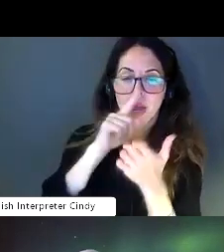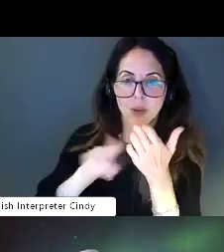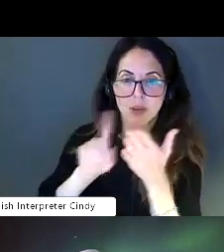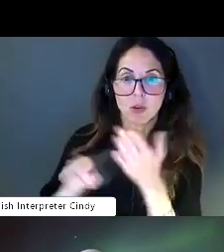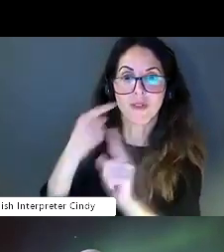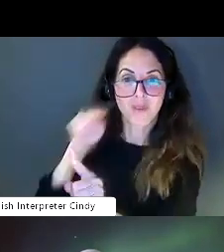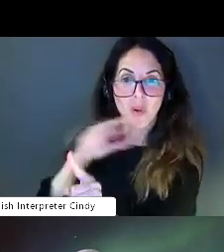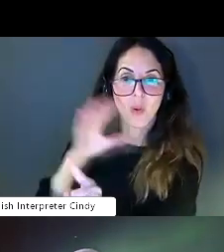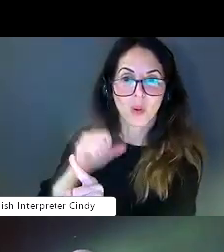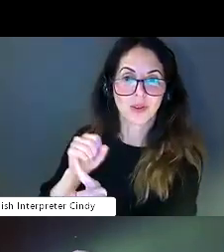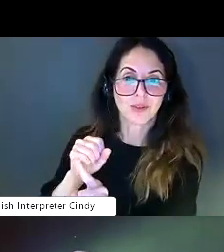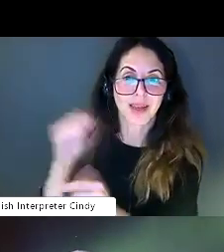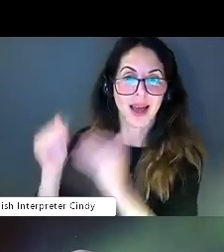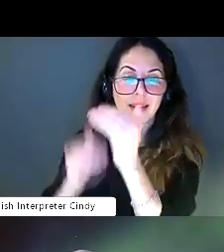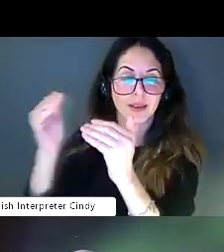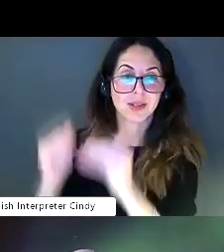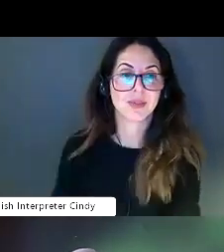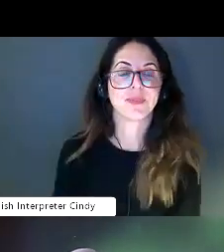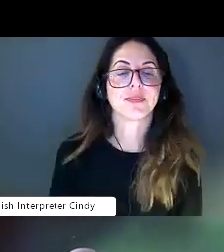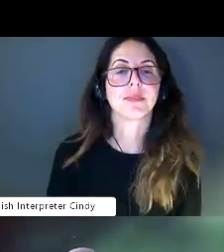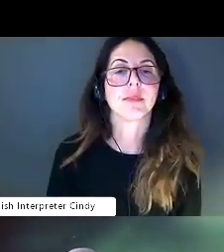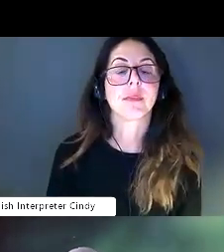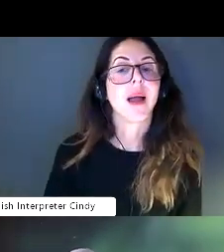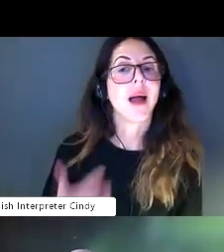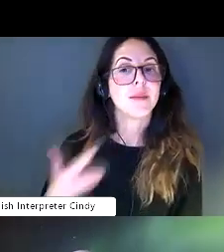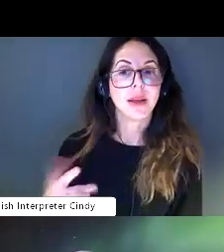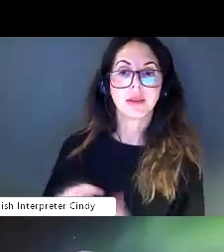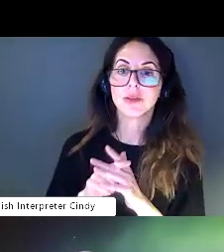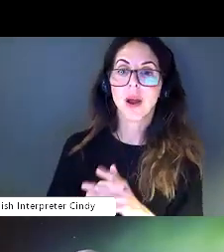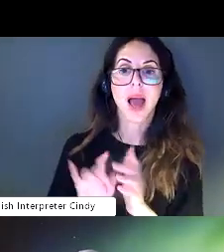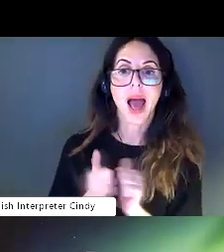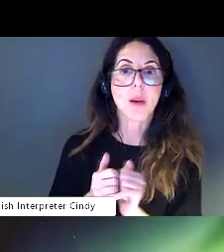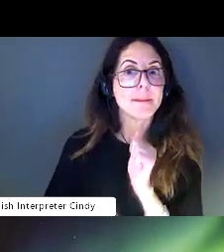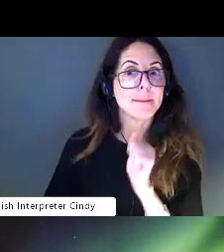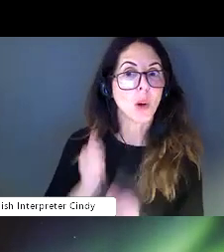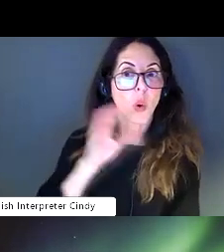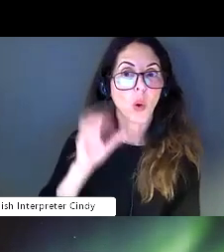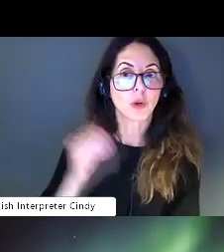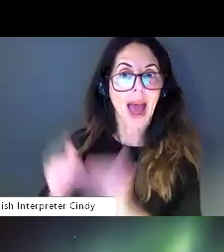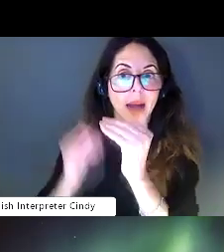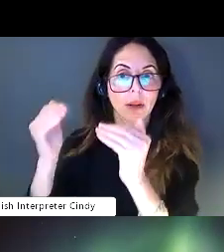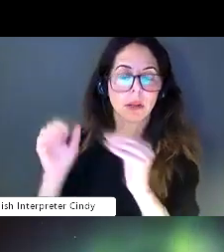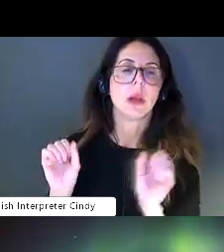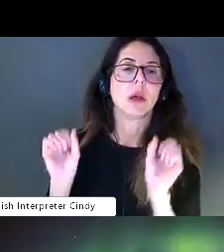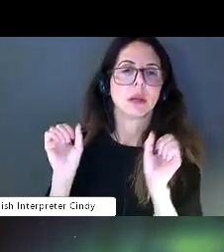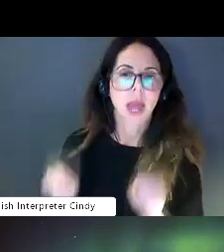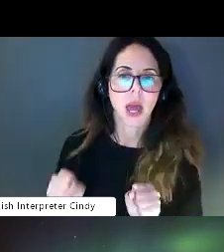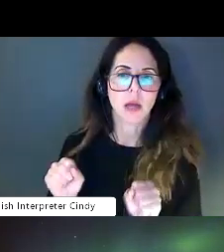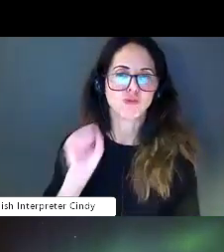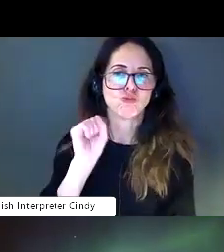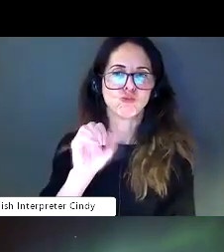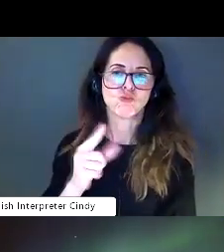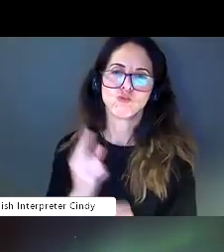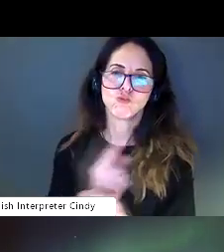adults. And so first off, I always like to start out, most older adults can provide accurate, reliable,